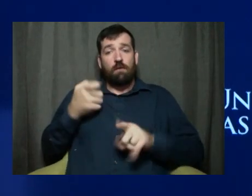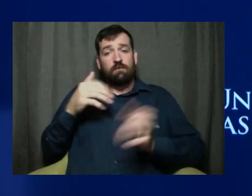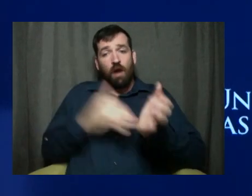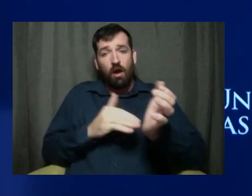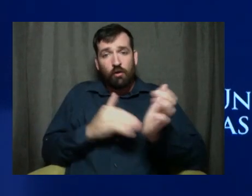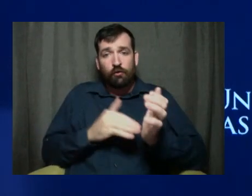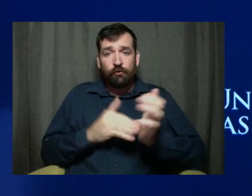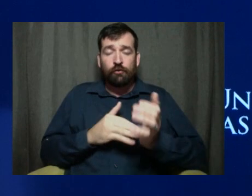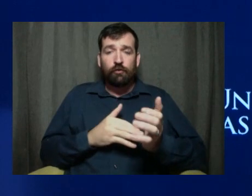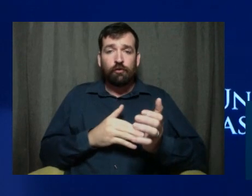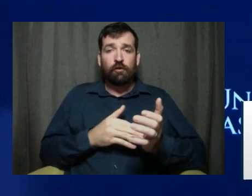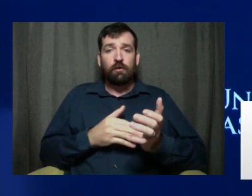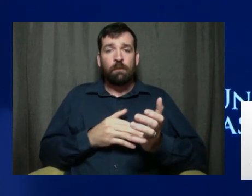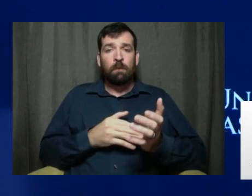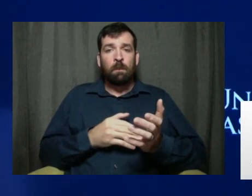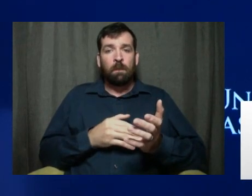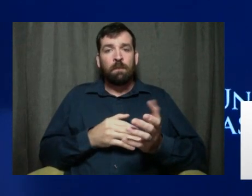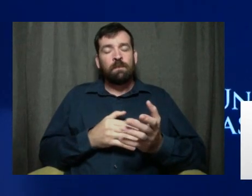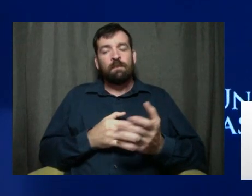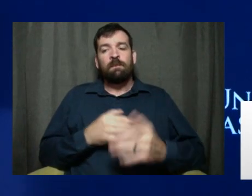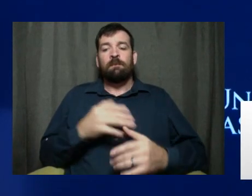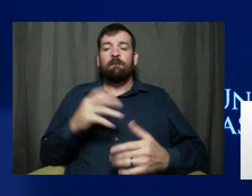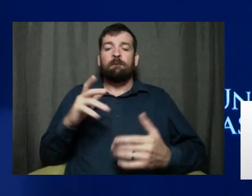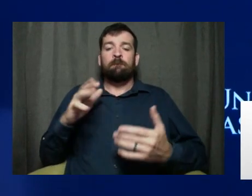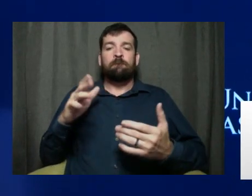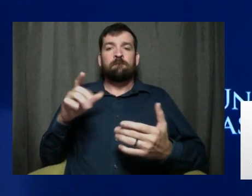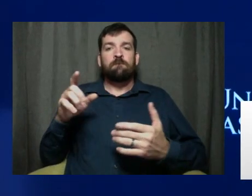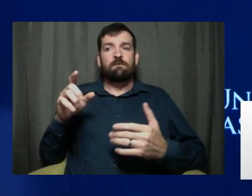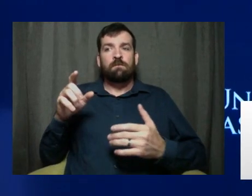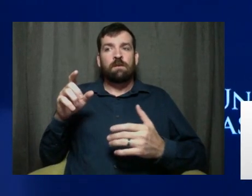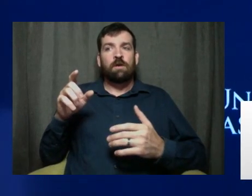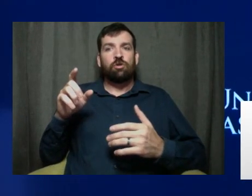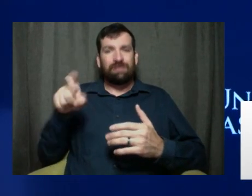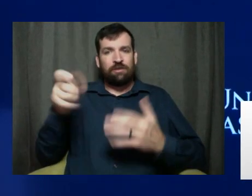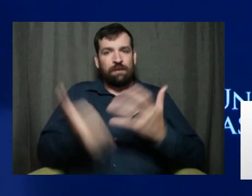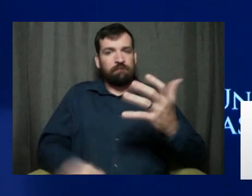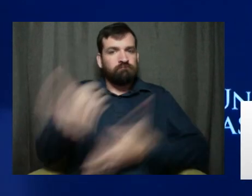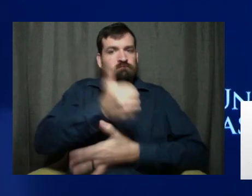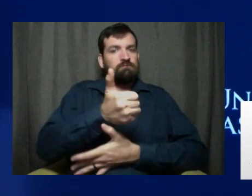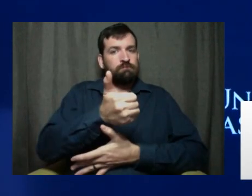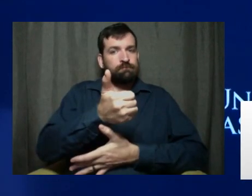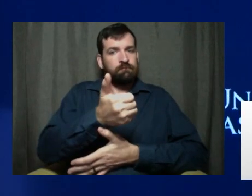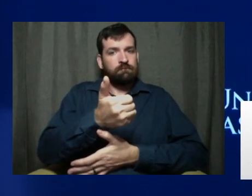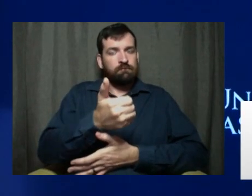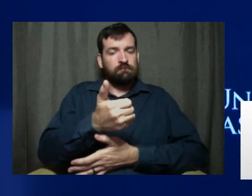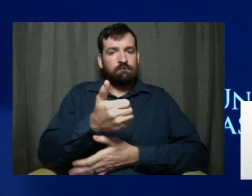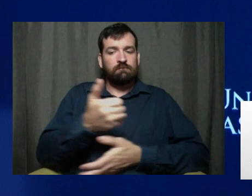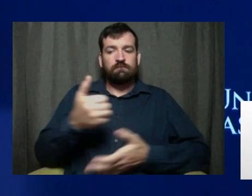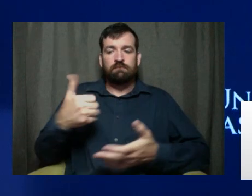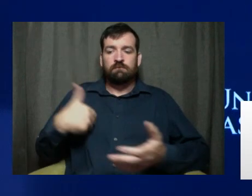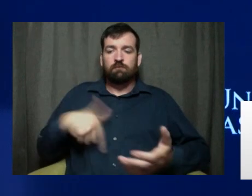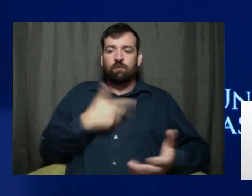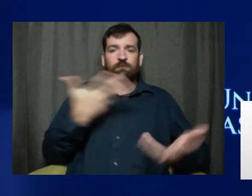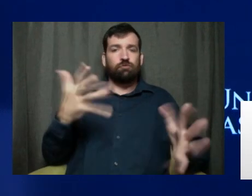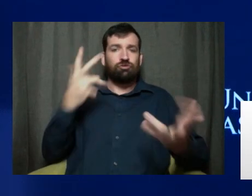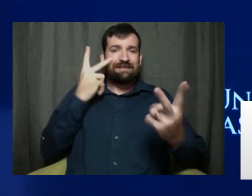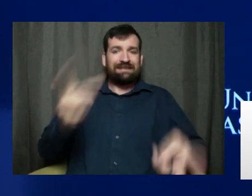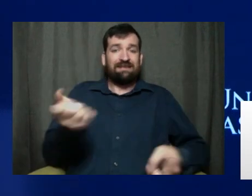office, this is something that you should be putting at the top of your priorities, is because we have seen multiple kids.